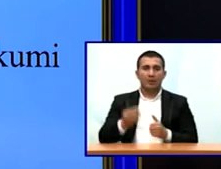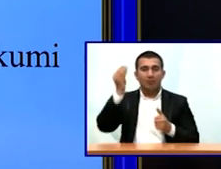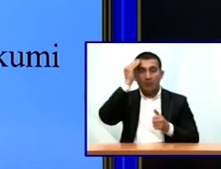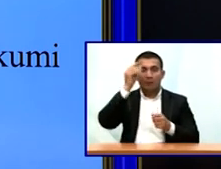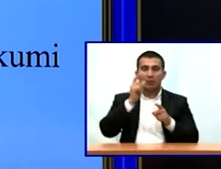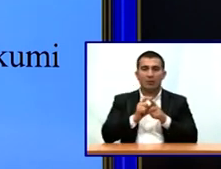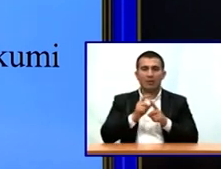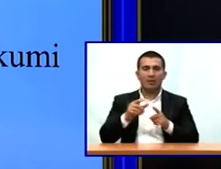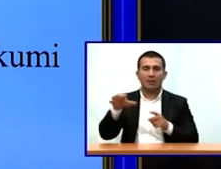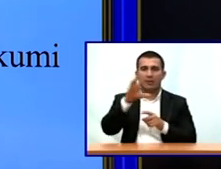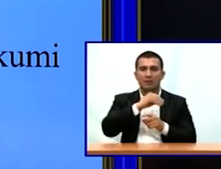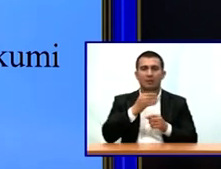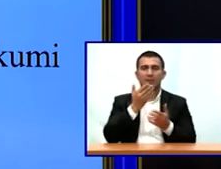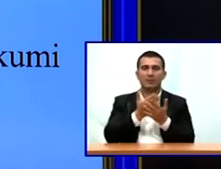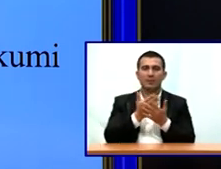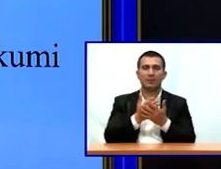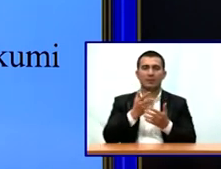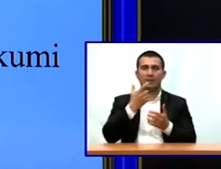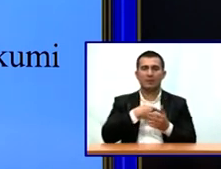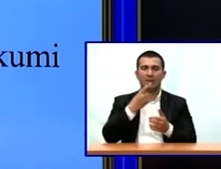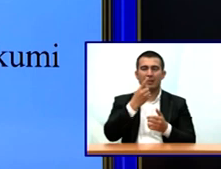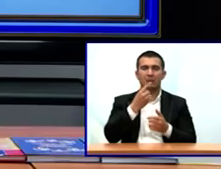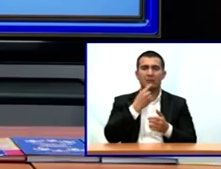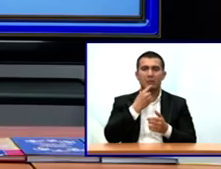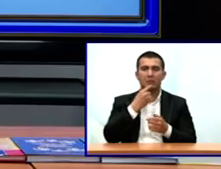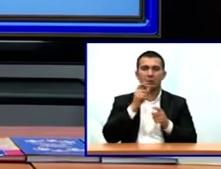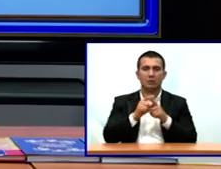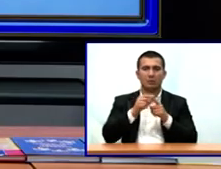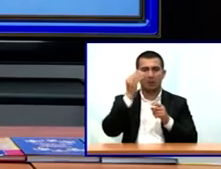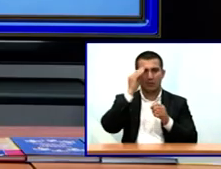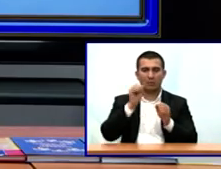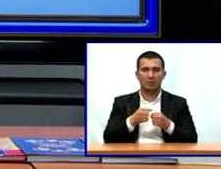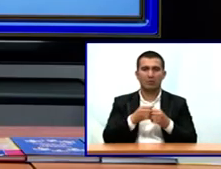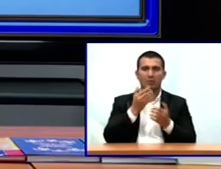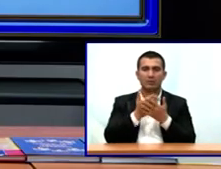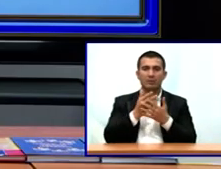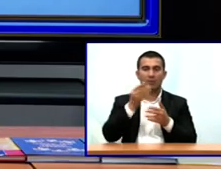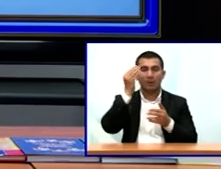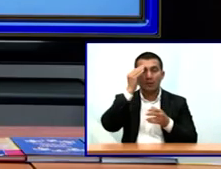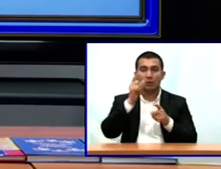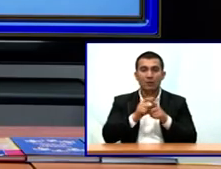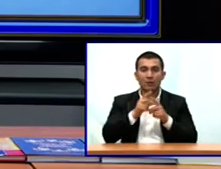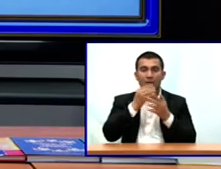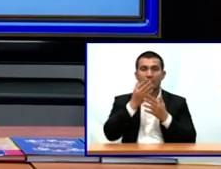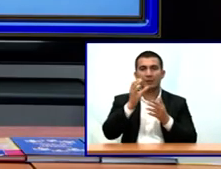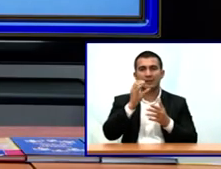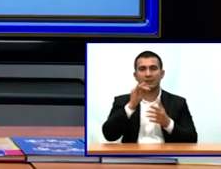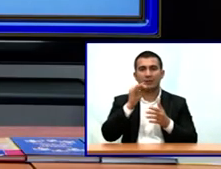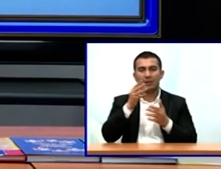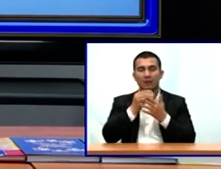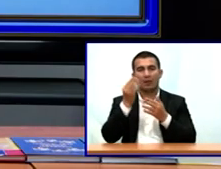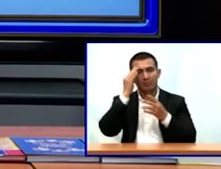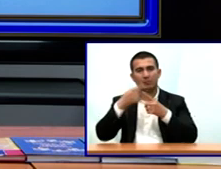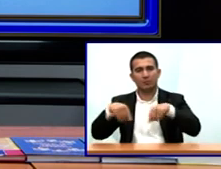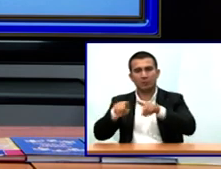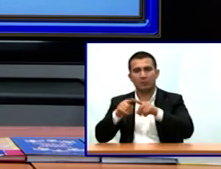Ma'nodosh so'zlar bir so'z turkumi doirasida bo'ladi. Ya'ni ma'nodosh so'zimiz agar sifat so'z turkumi bo'ladigan